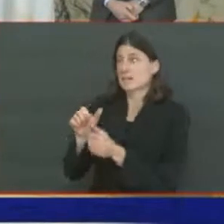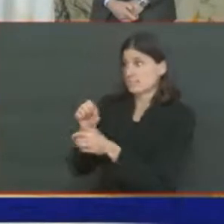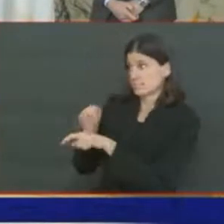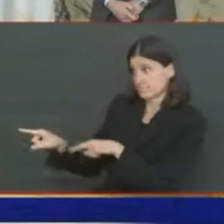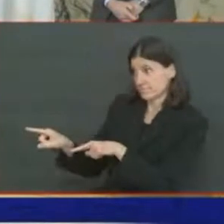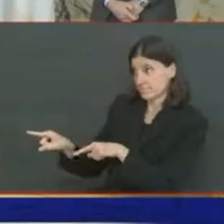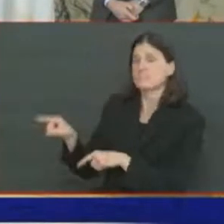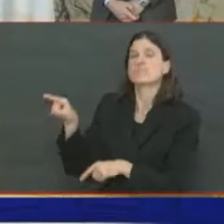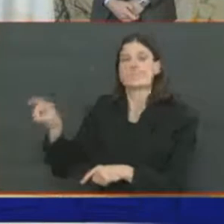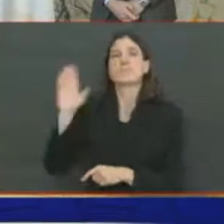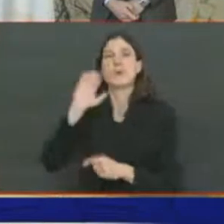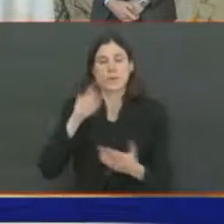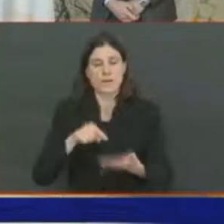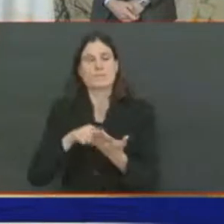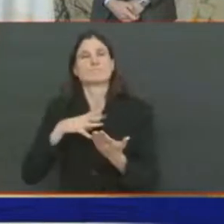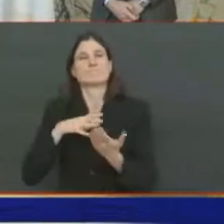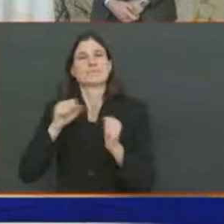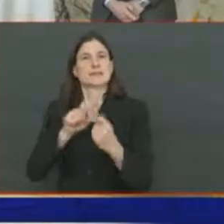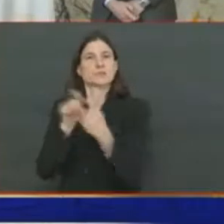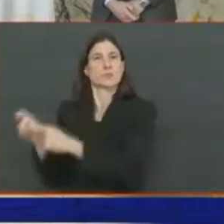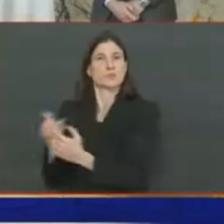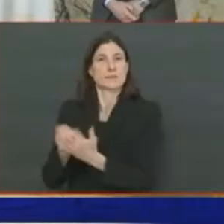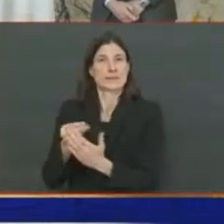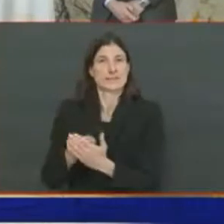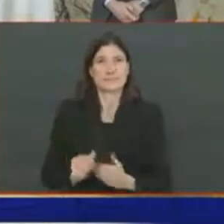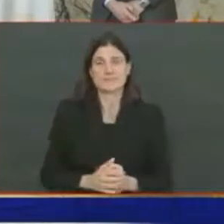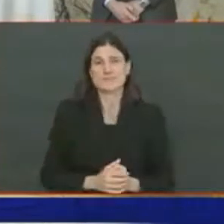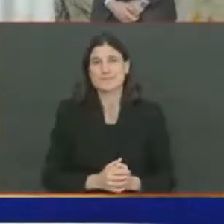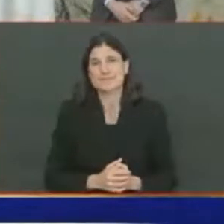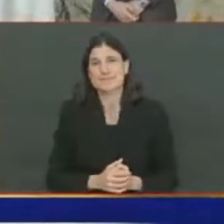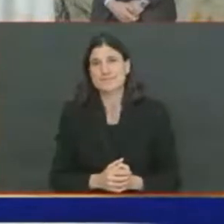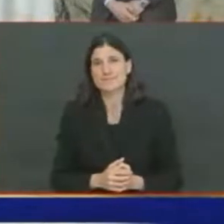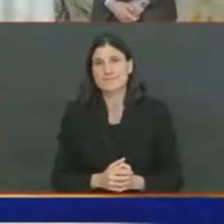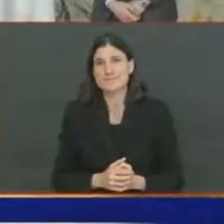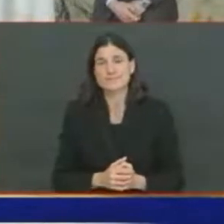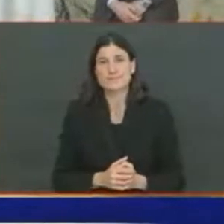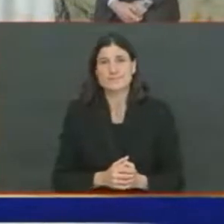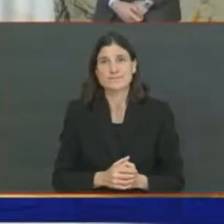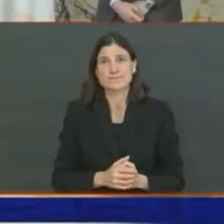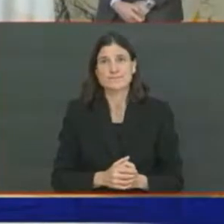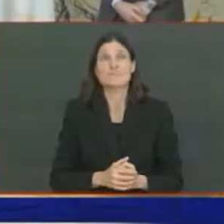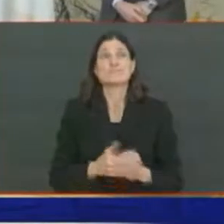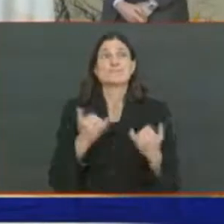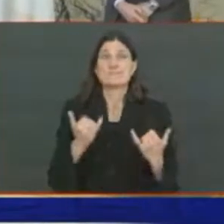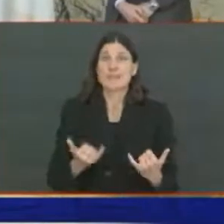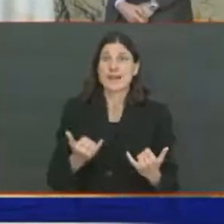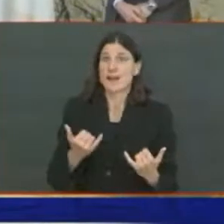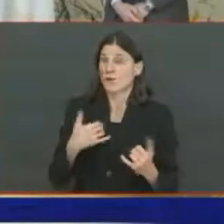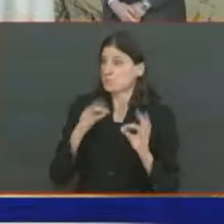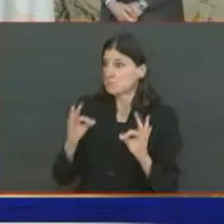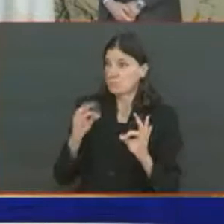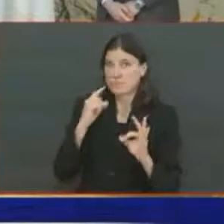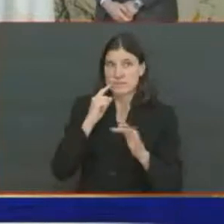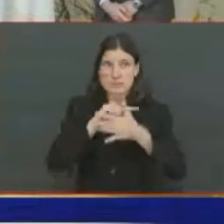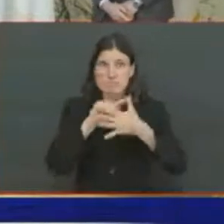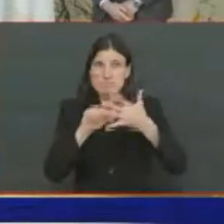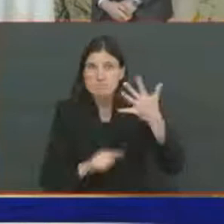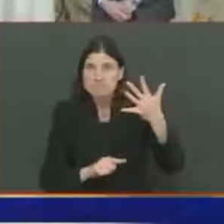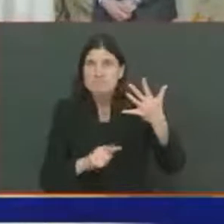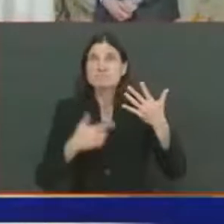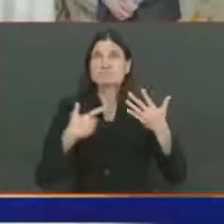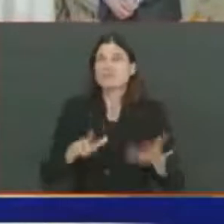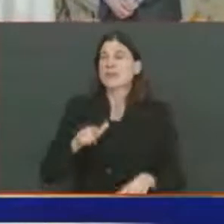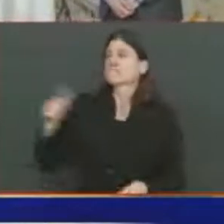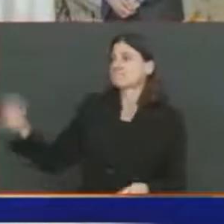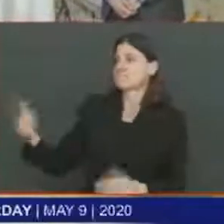donation if you can. So with that, I'm going to turn it over to Dr. Nicole Alexander-Scott, and then we'll answer questions.